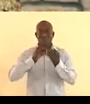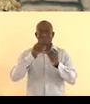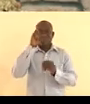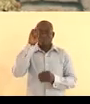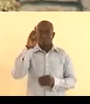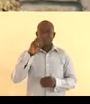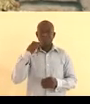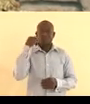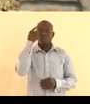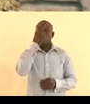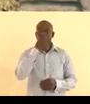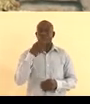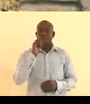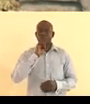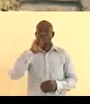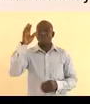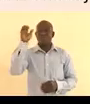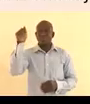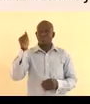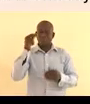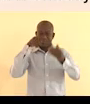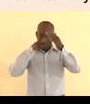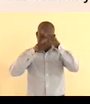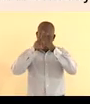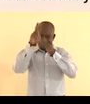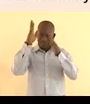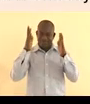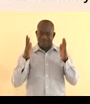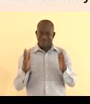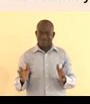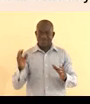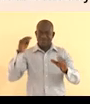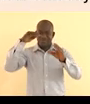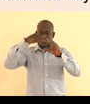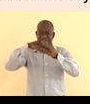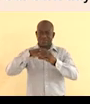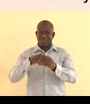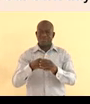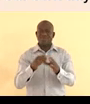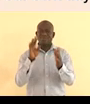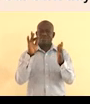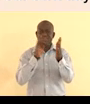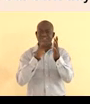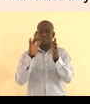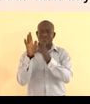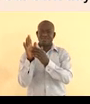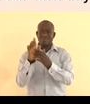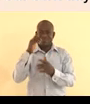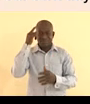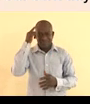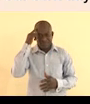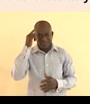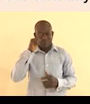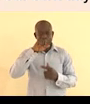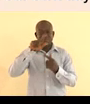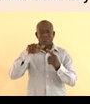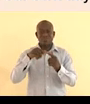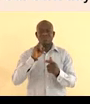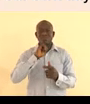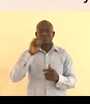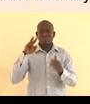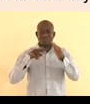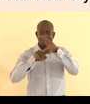Question number one, who is a prophet in the biblical sense?